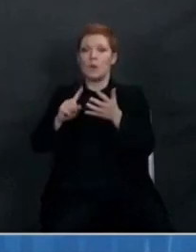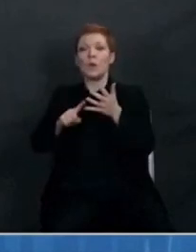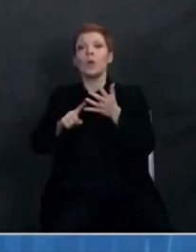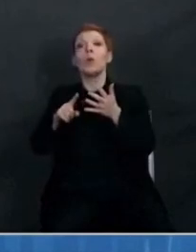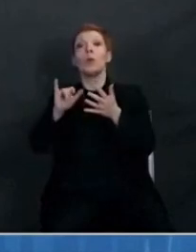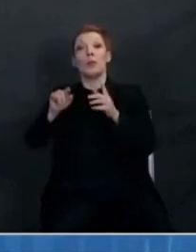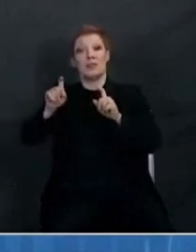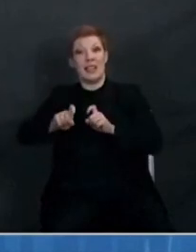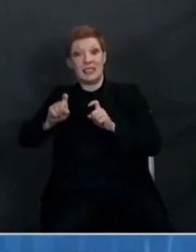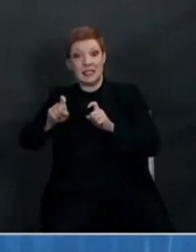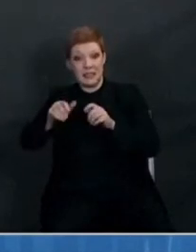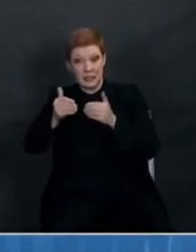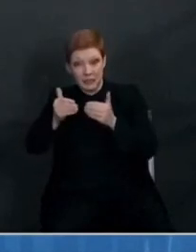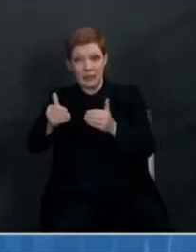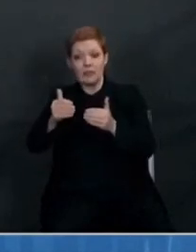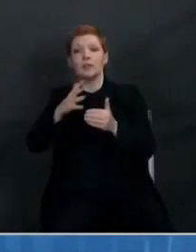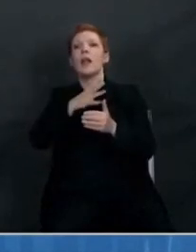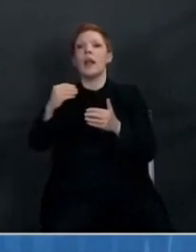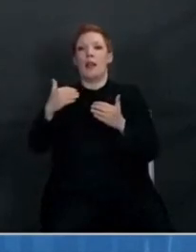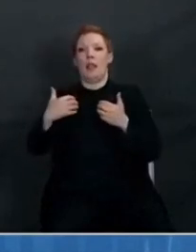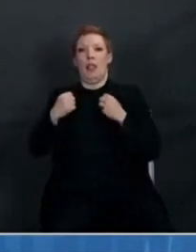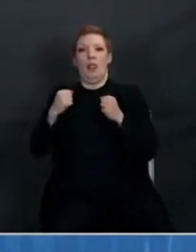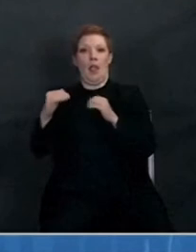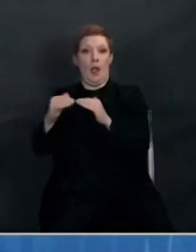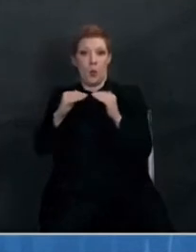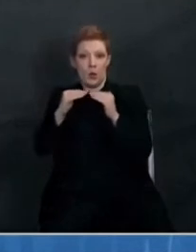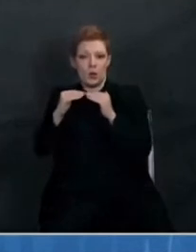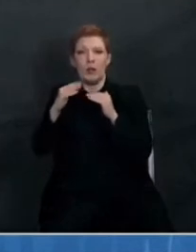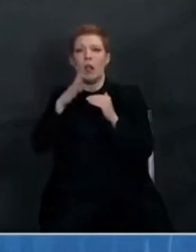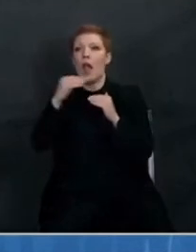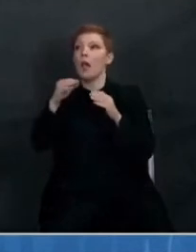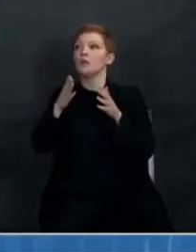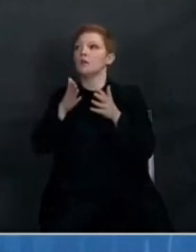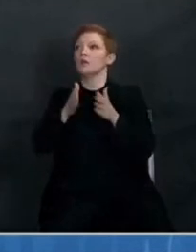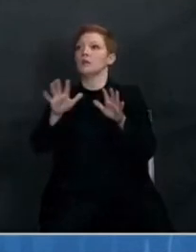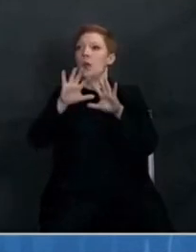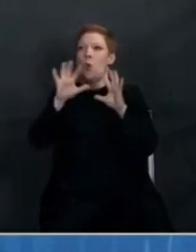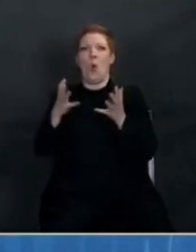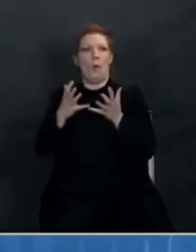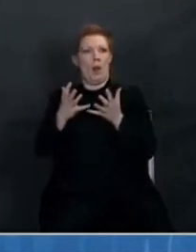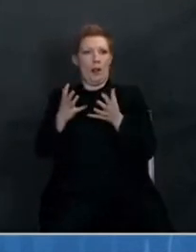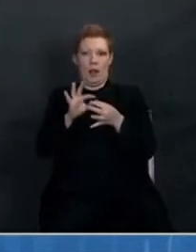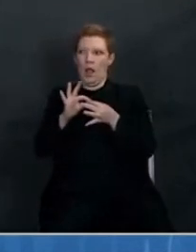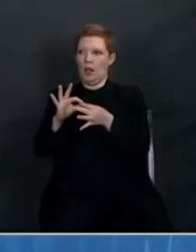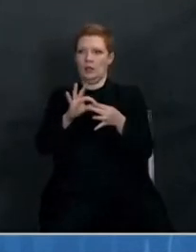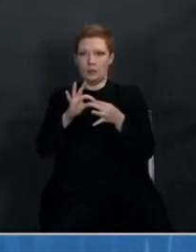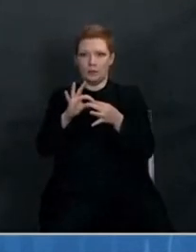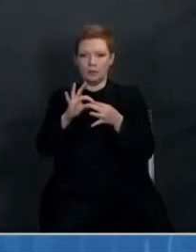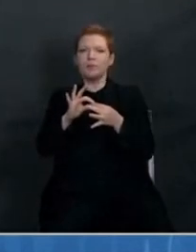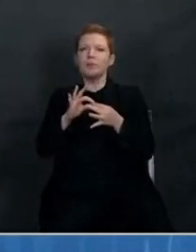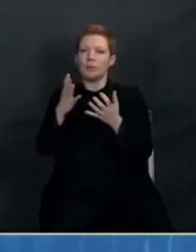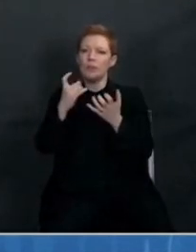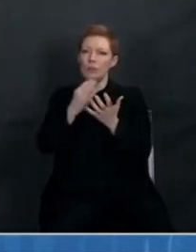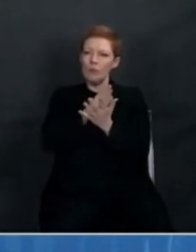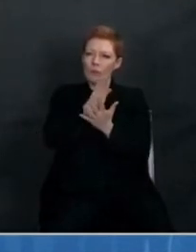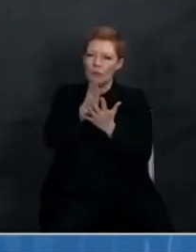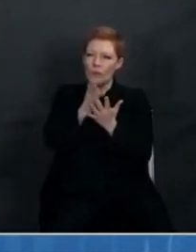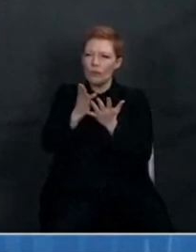engagement. Today, I will update you on progress and developments across several of these areas. I want to